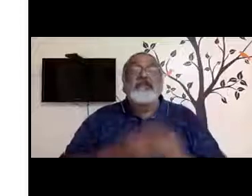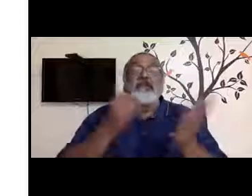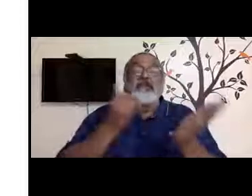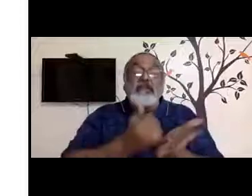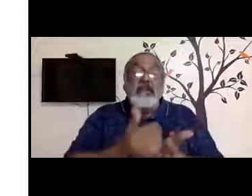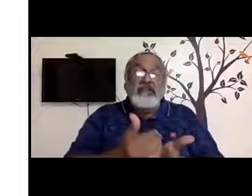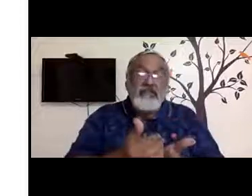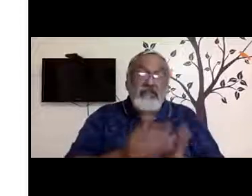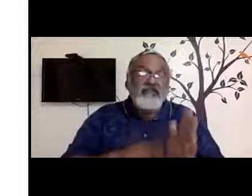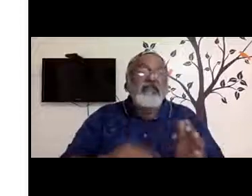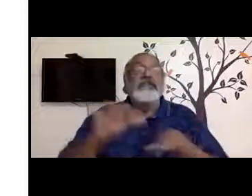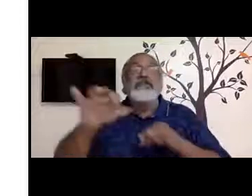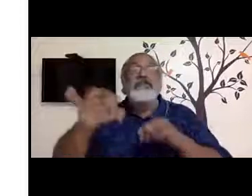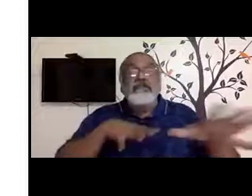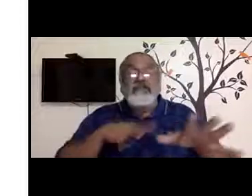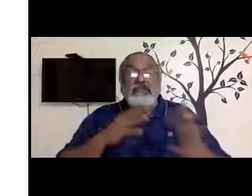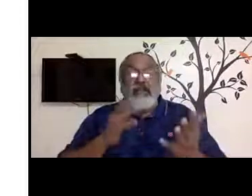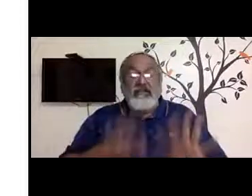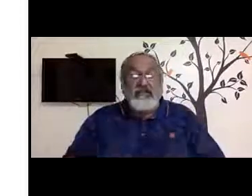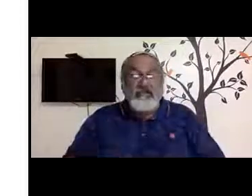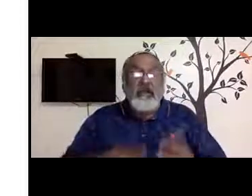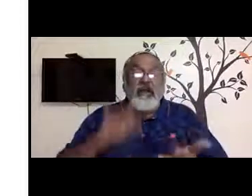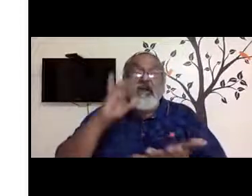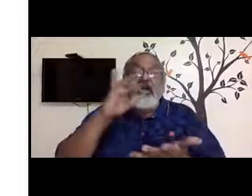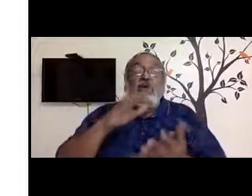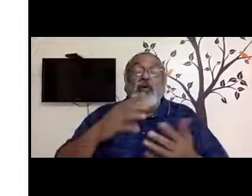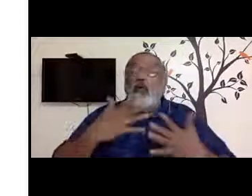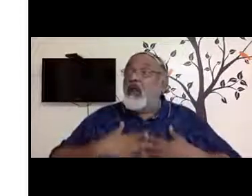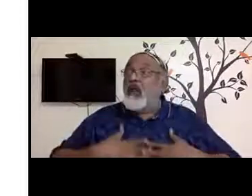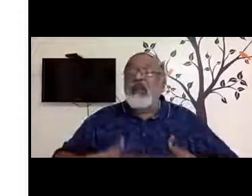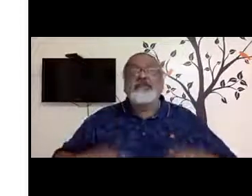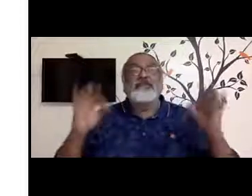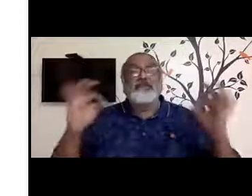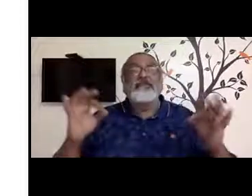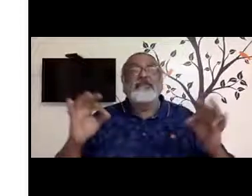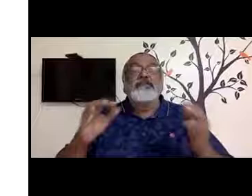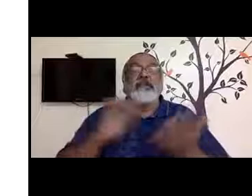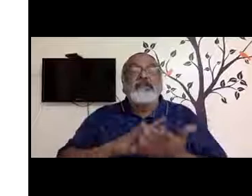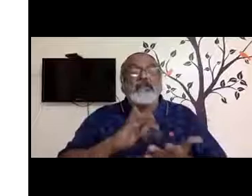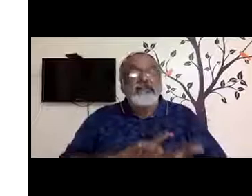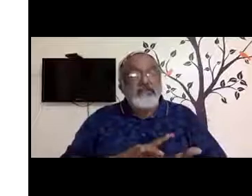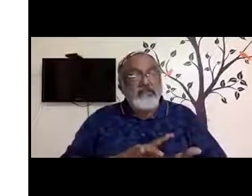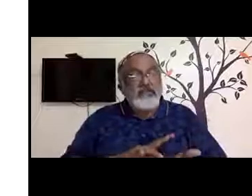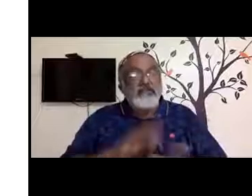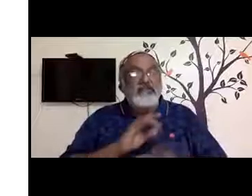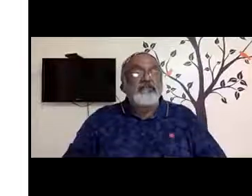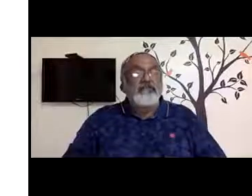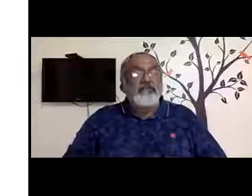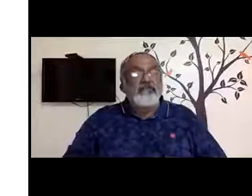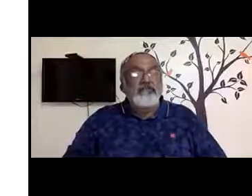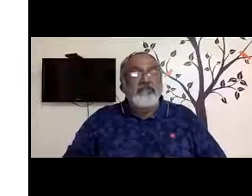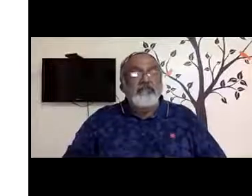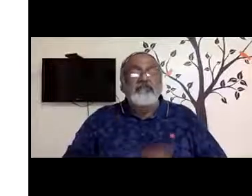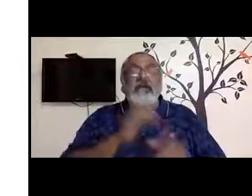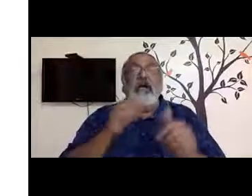the rural centers, urban centers, and now recently we have the wellness centers, the Ayushman